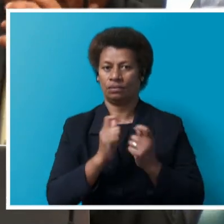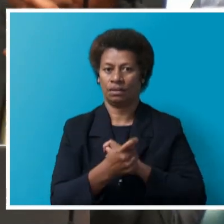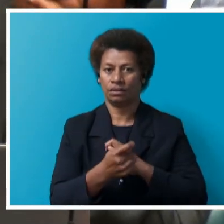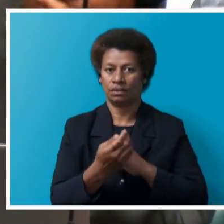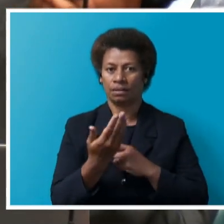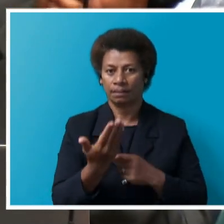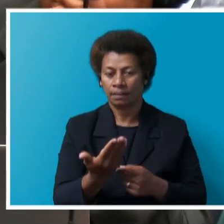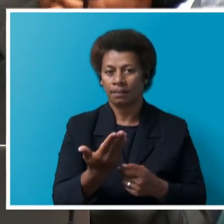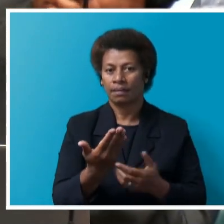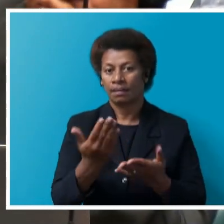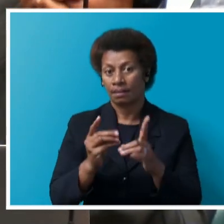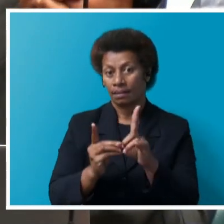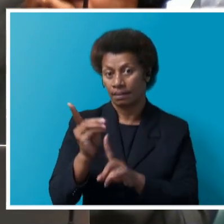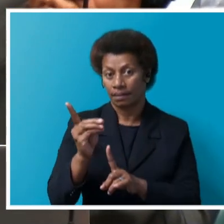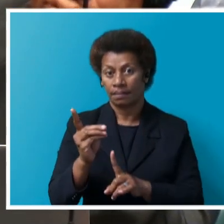required to ensure our development